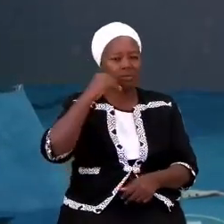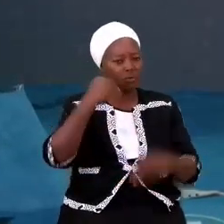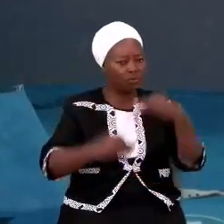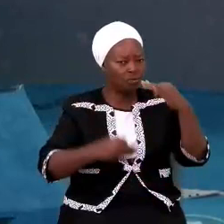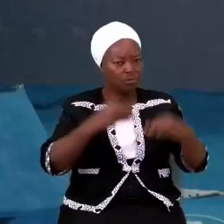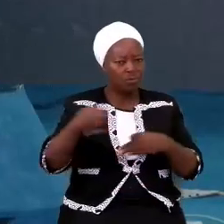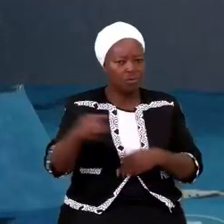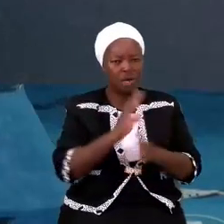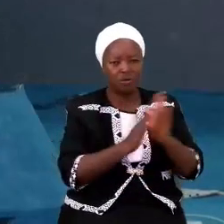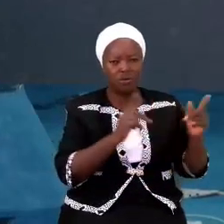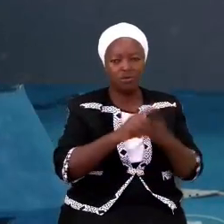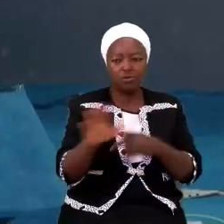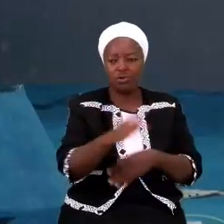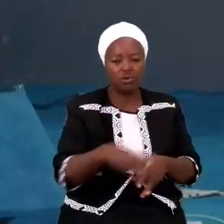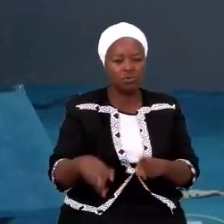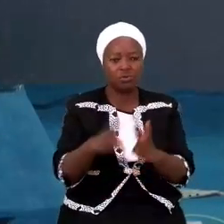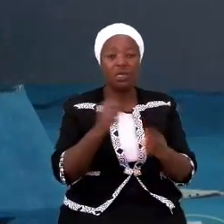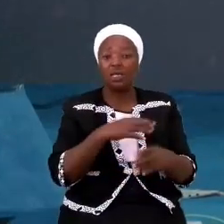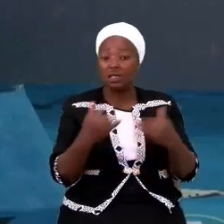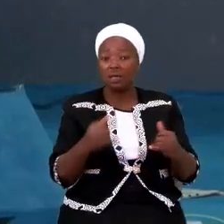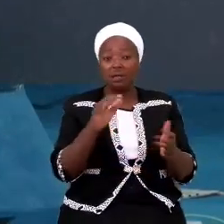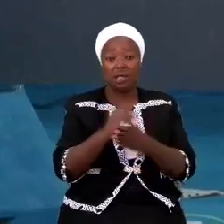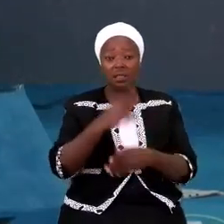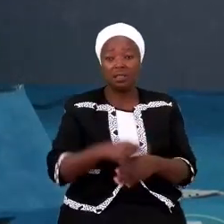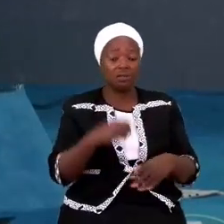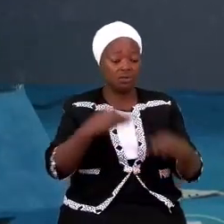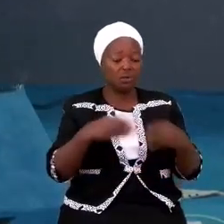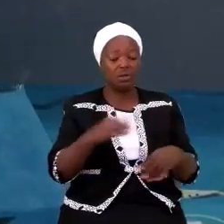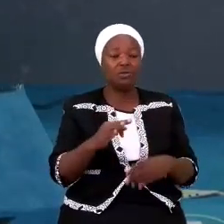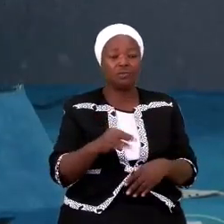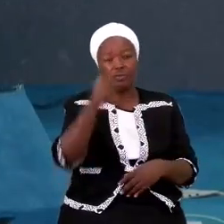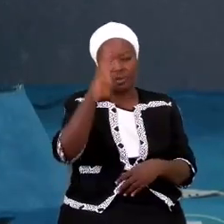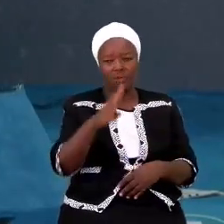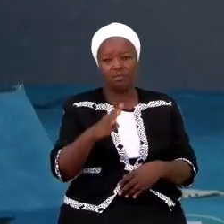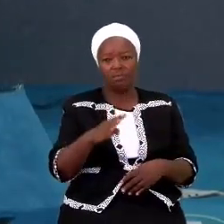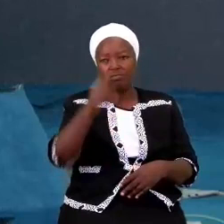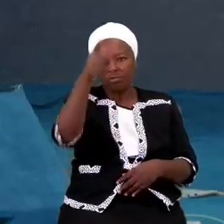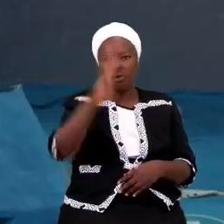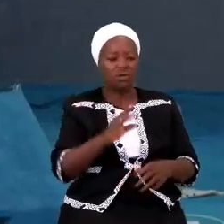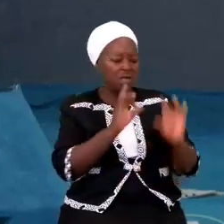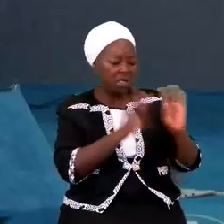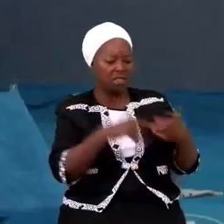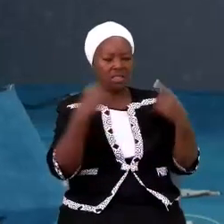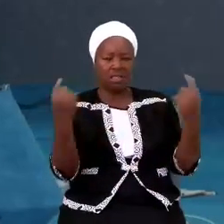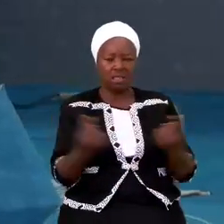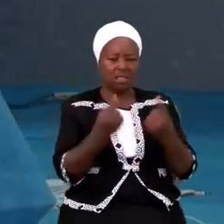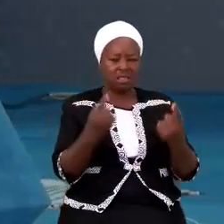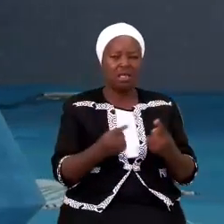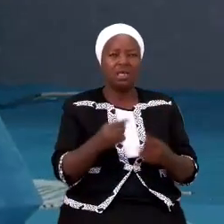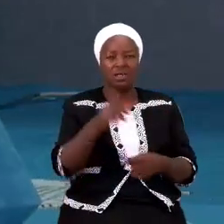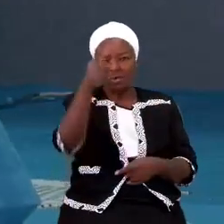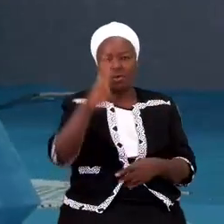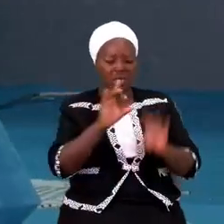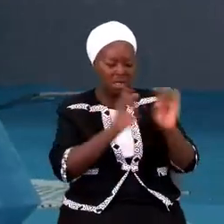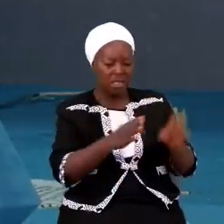sin, and he hates evil, he hates iniquity, he hates transgression. But now he's going to manifest